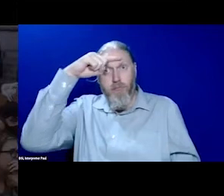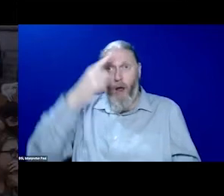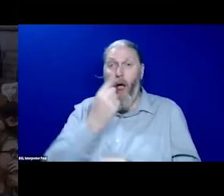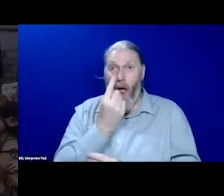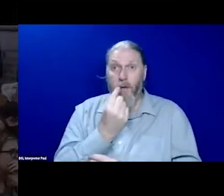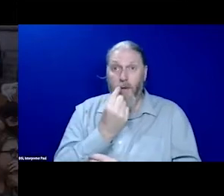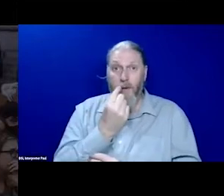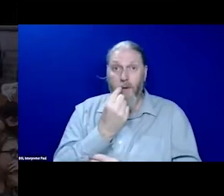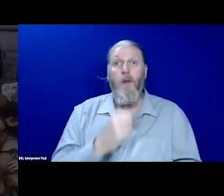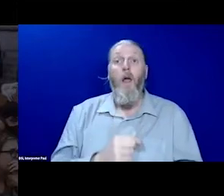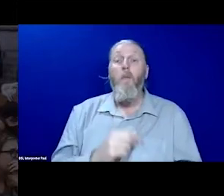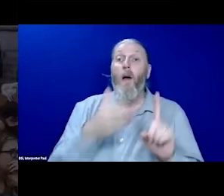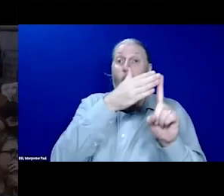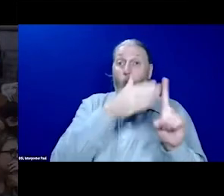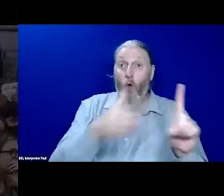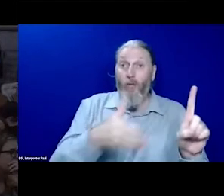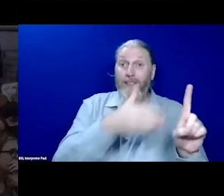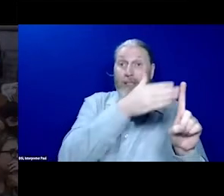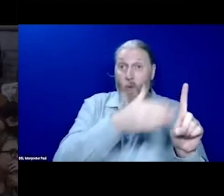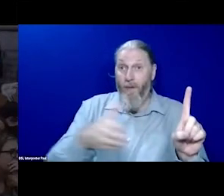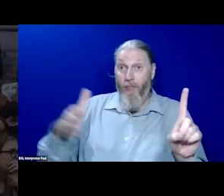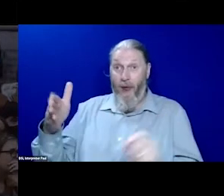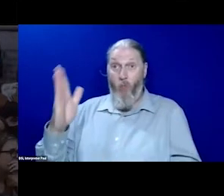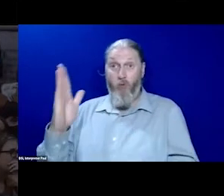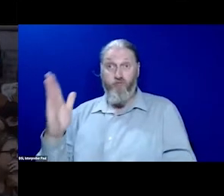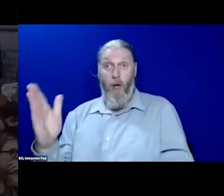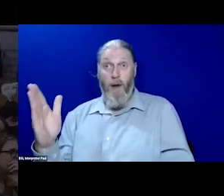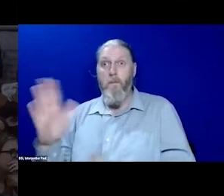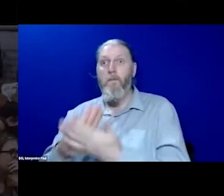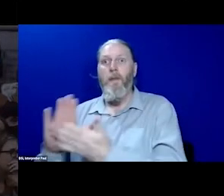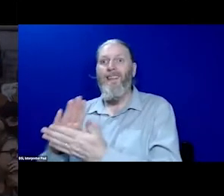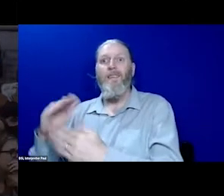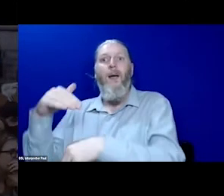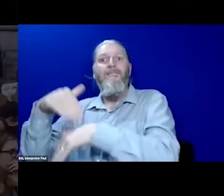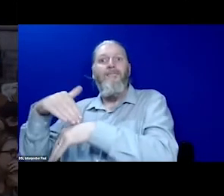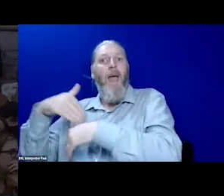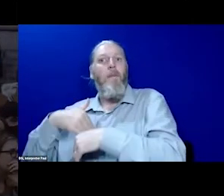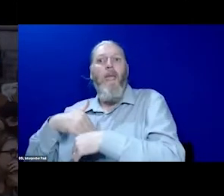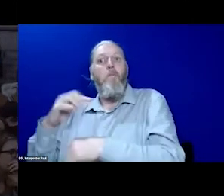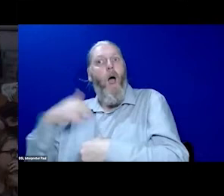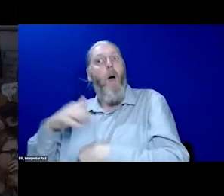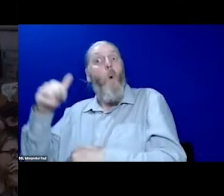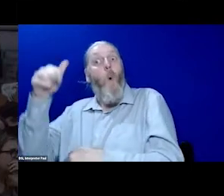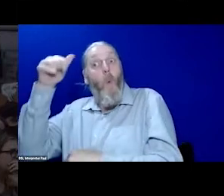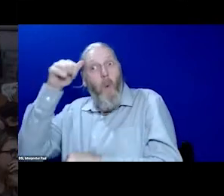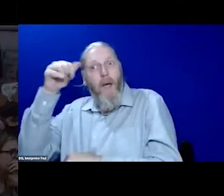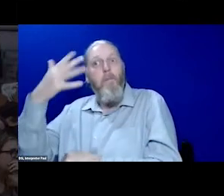of that continuum, just being aware of these issues on children and young people's mental health